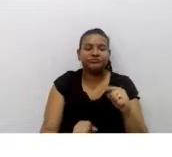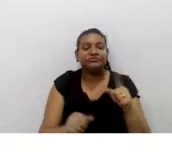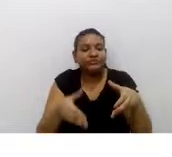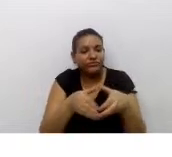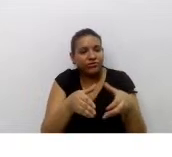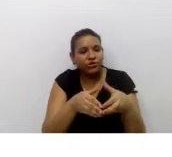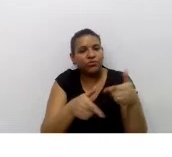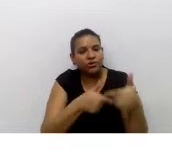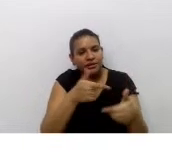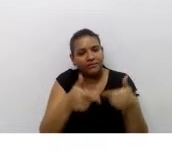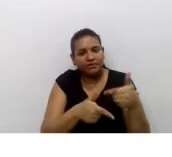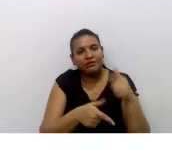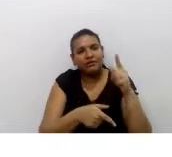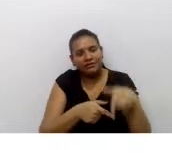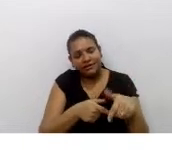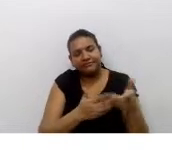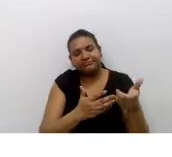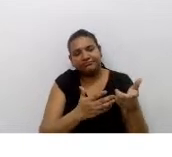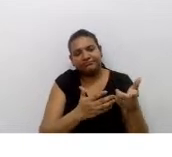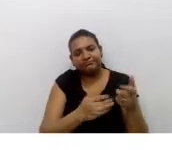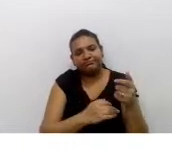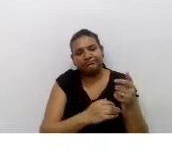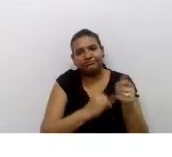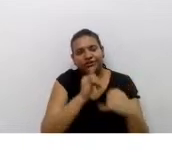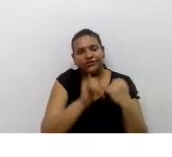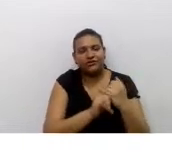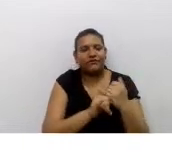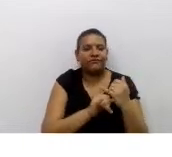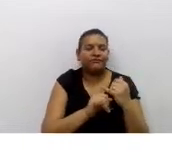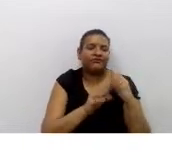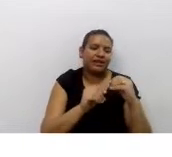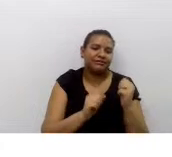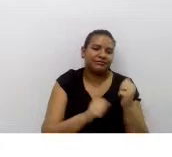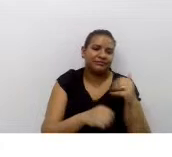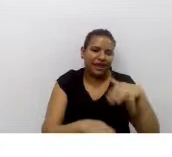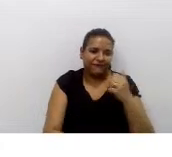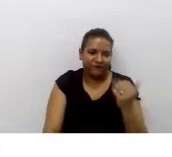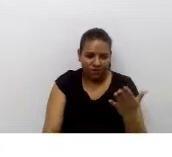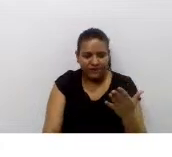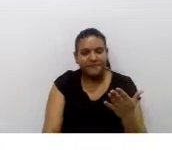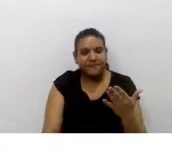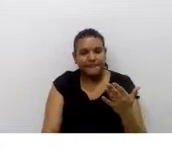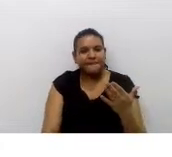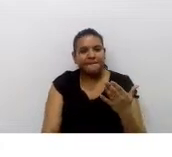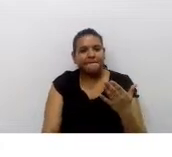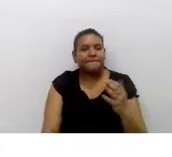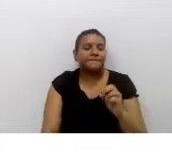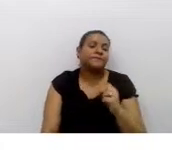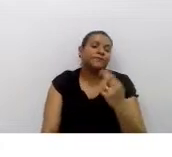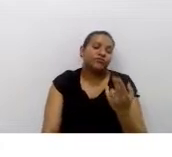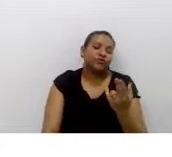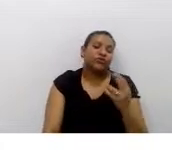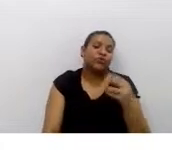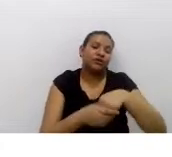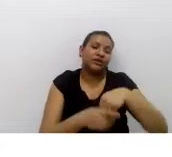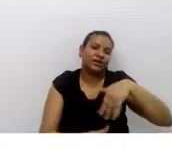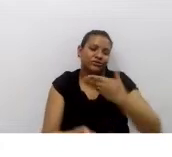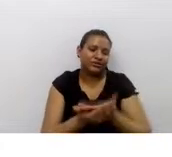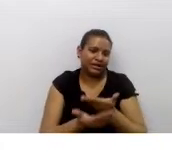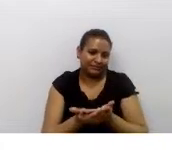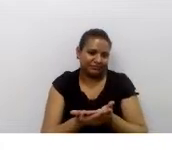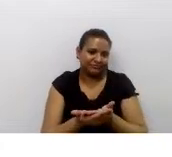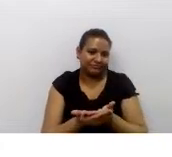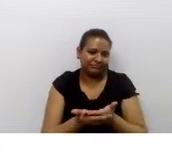offline or outside of class, or within the class, where learners take on roles related to their strengths. So you could